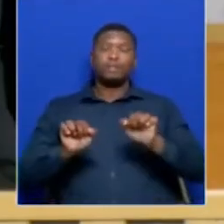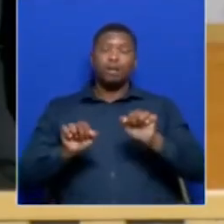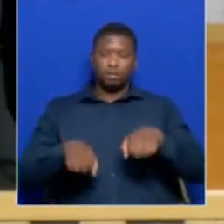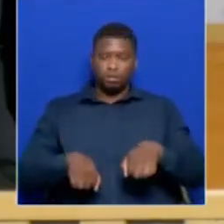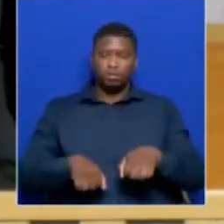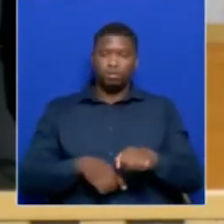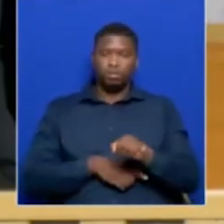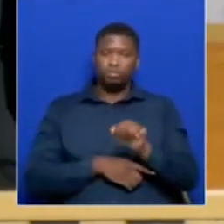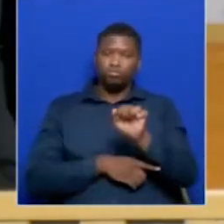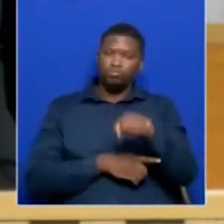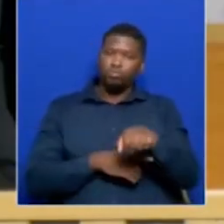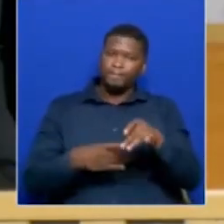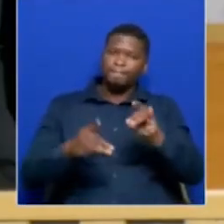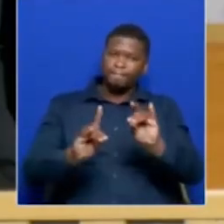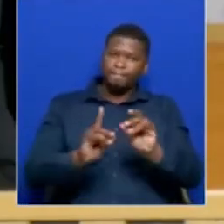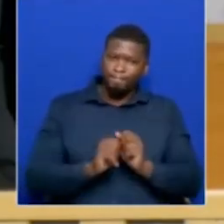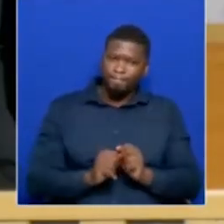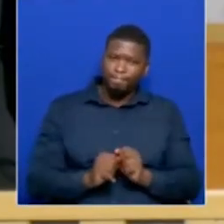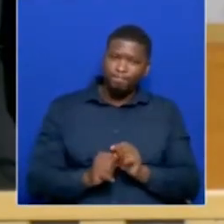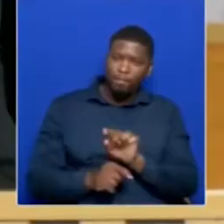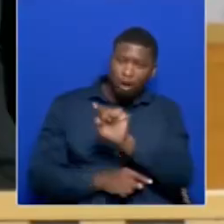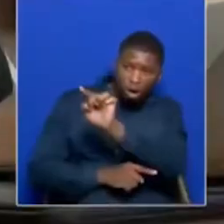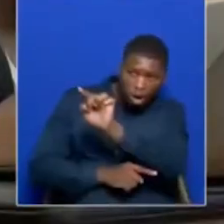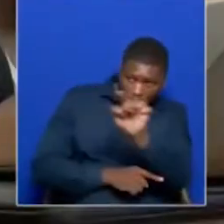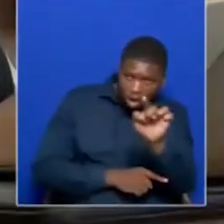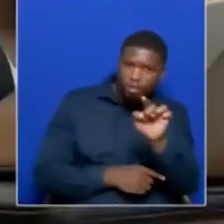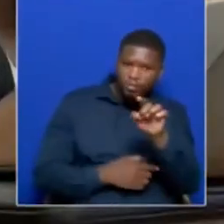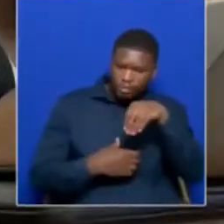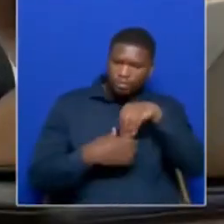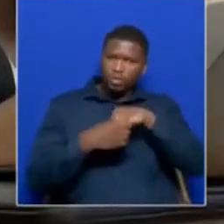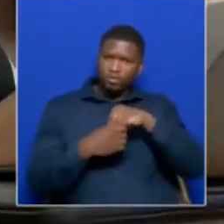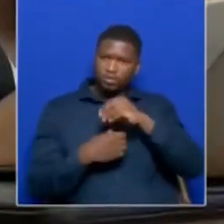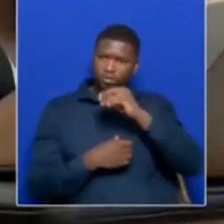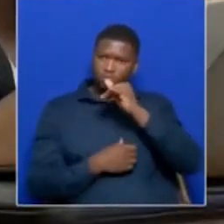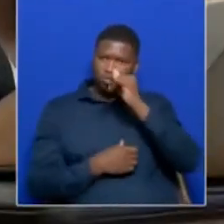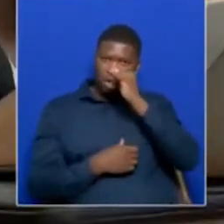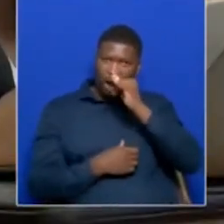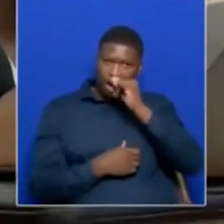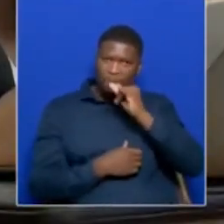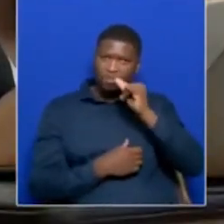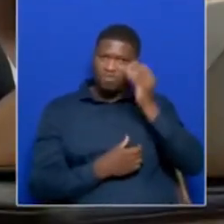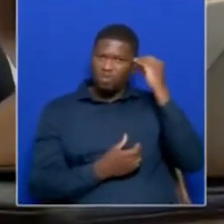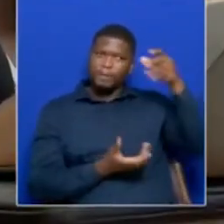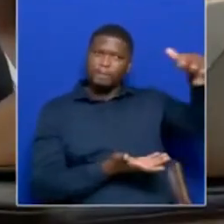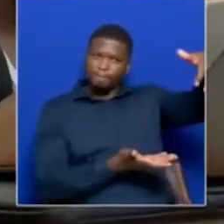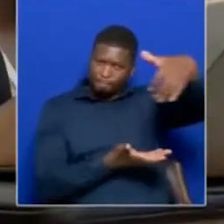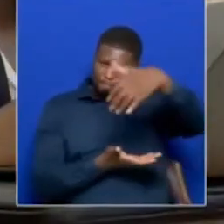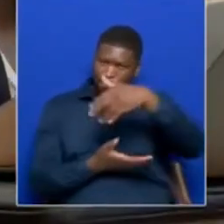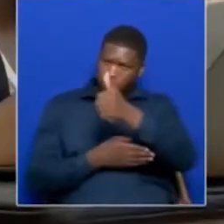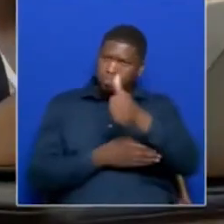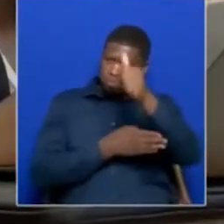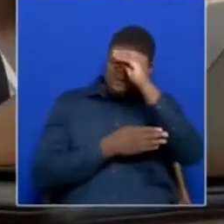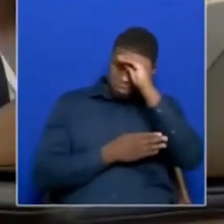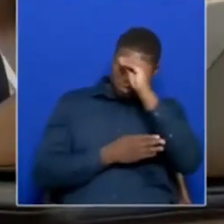They are all crime intelligence officials. All right, thank you. Thank you, commissioners.